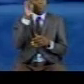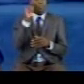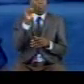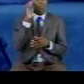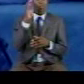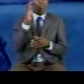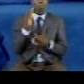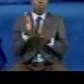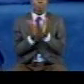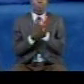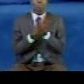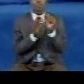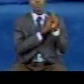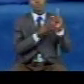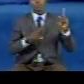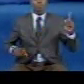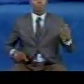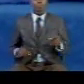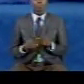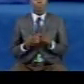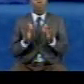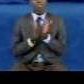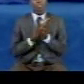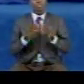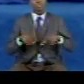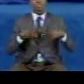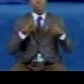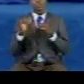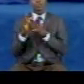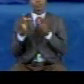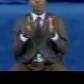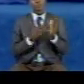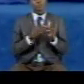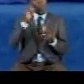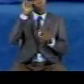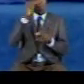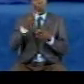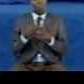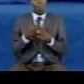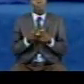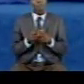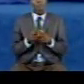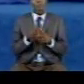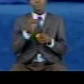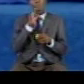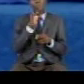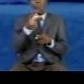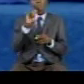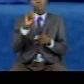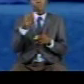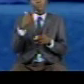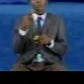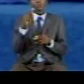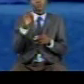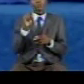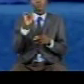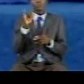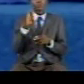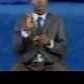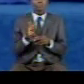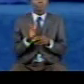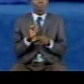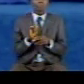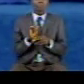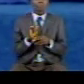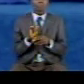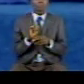Lord. Praise the living Jesus. My name is Ogunseye Oluwaseun. I'm from Owodi Egba, Ogun State,